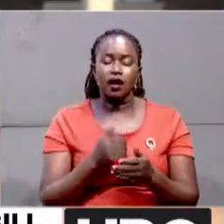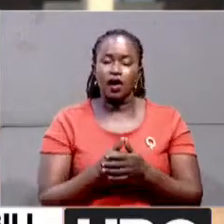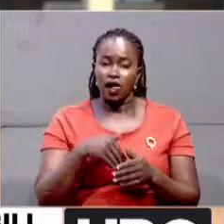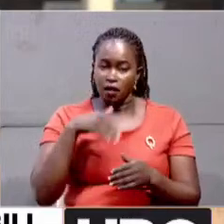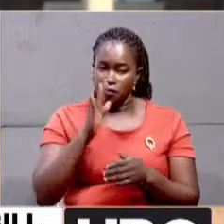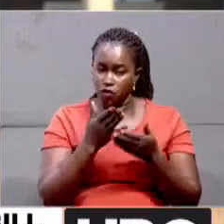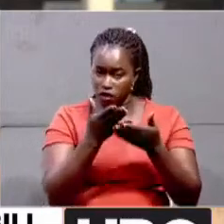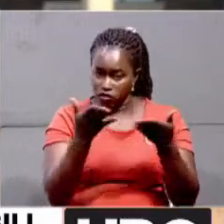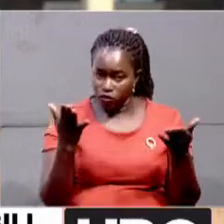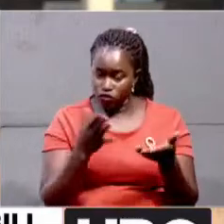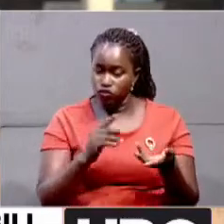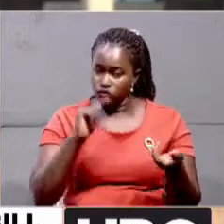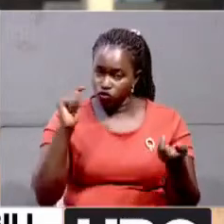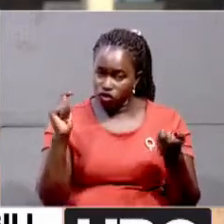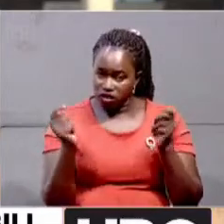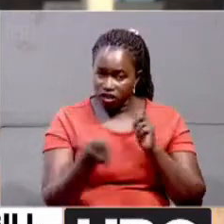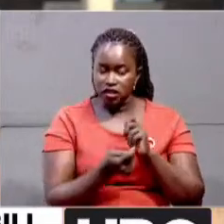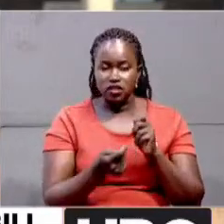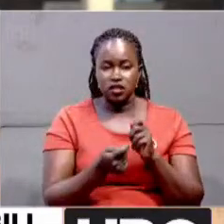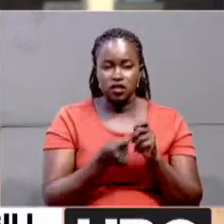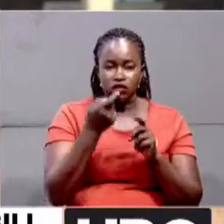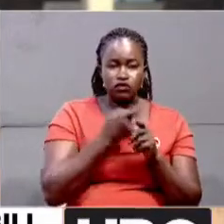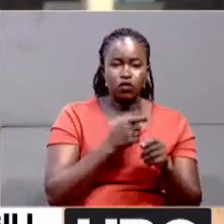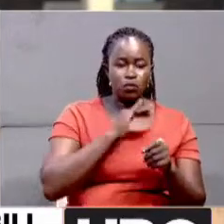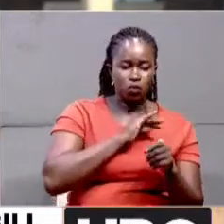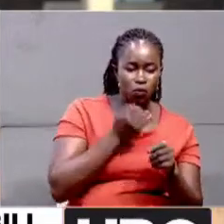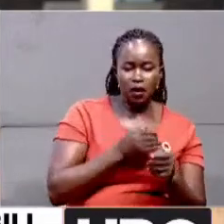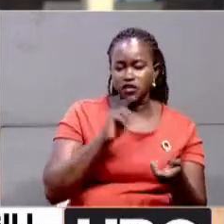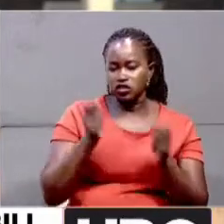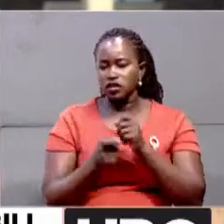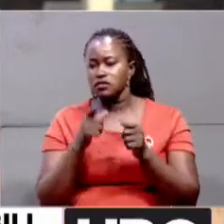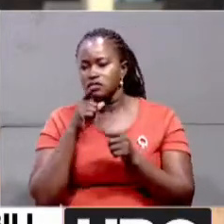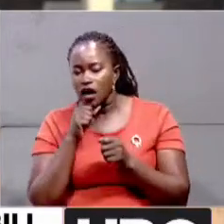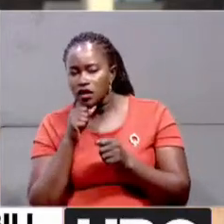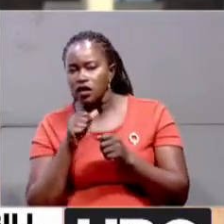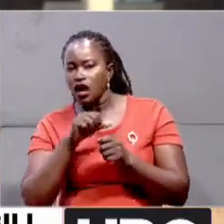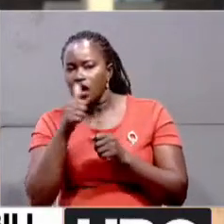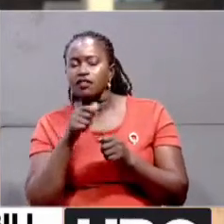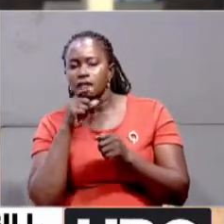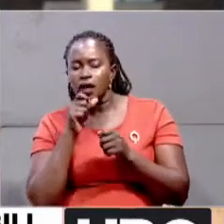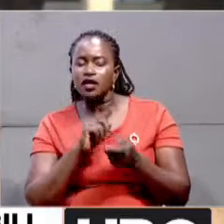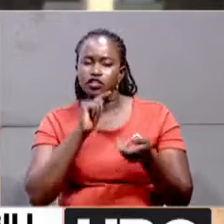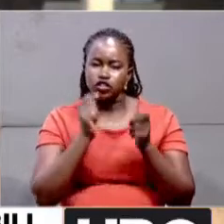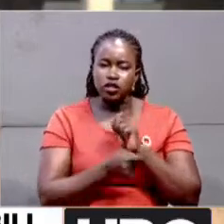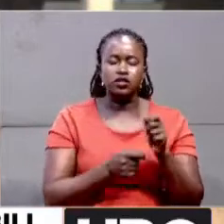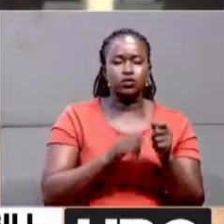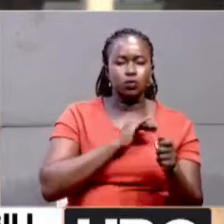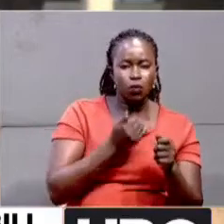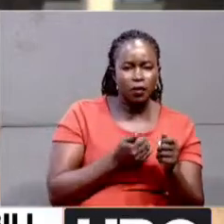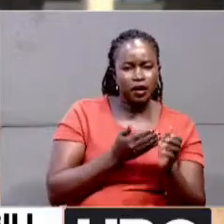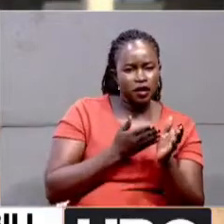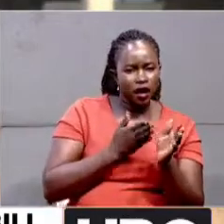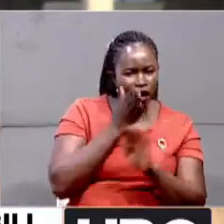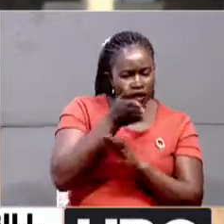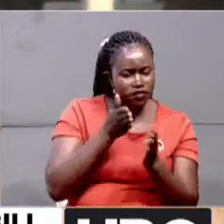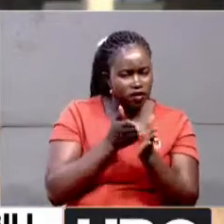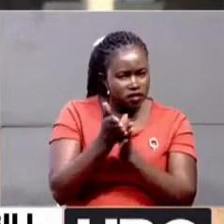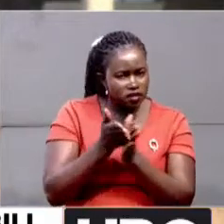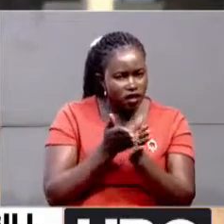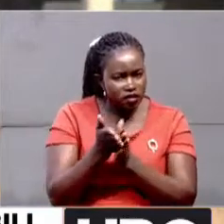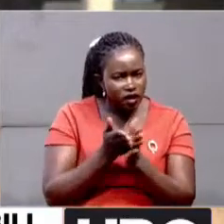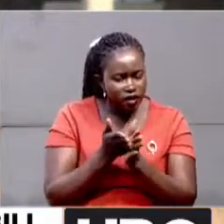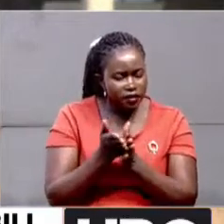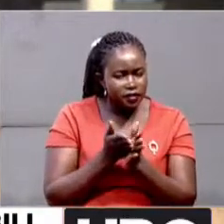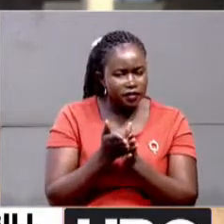those that change their sexes, those that go into surgery and maybe or